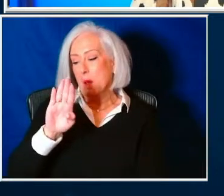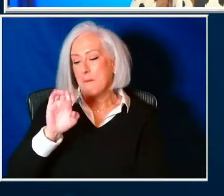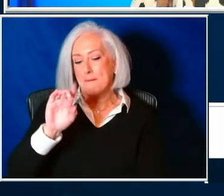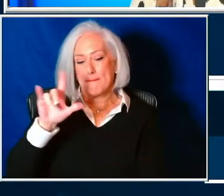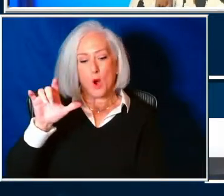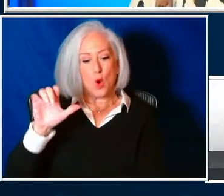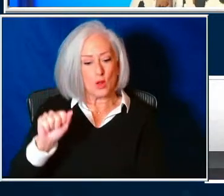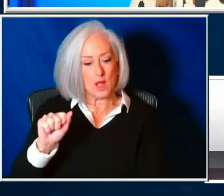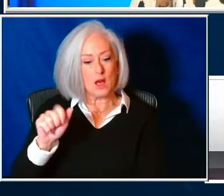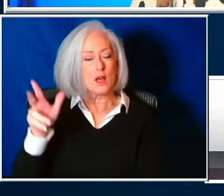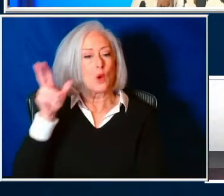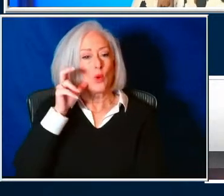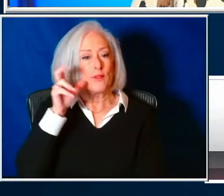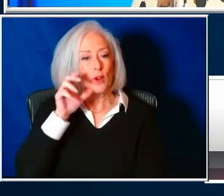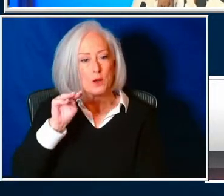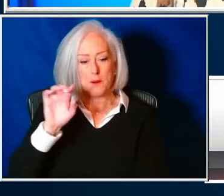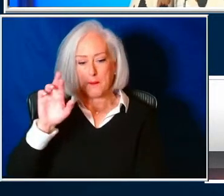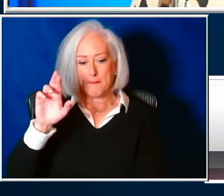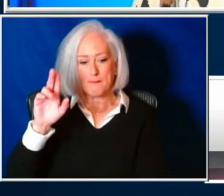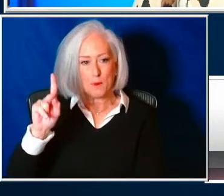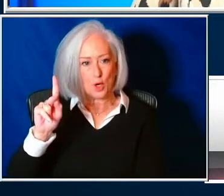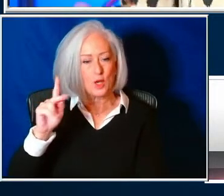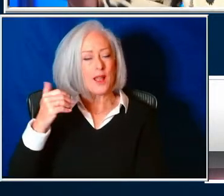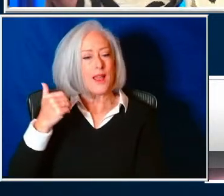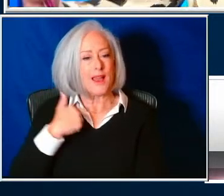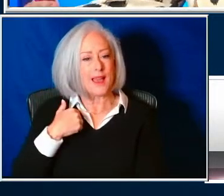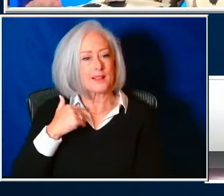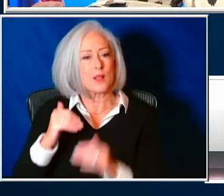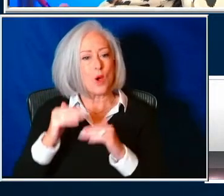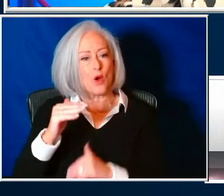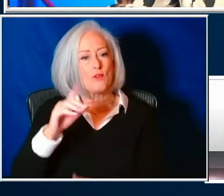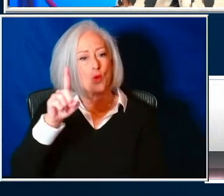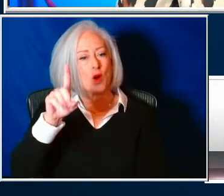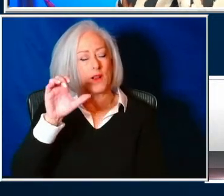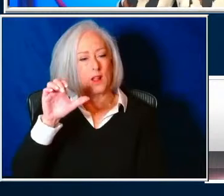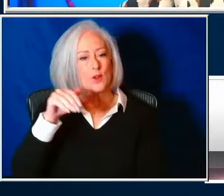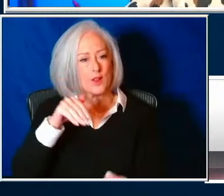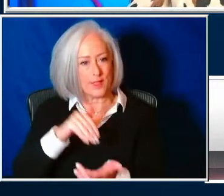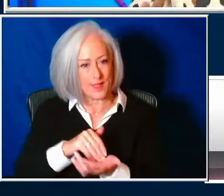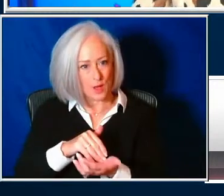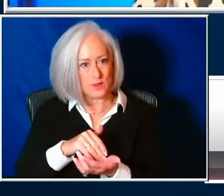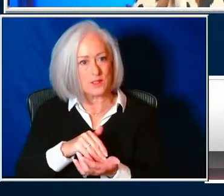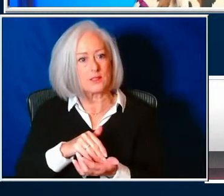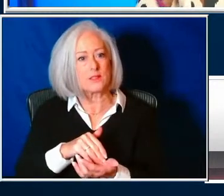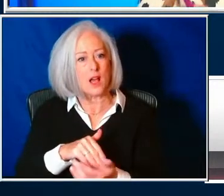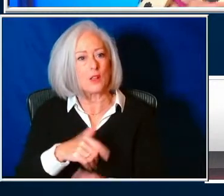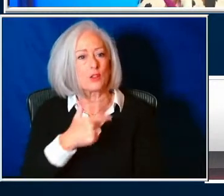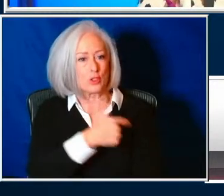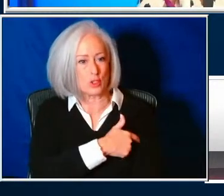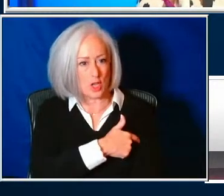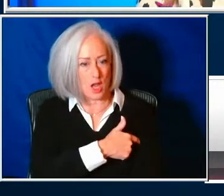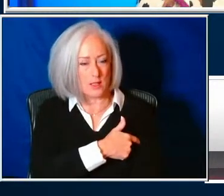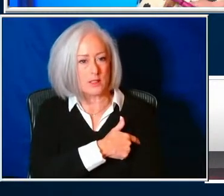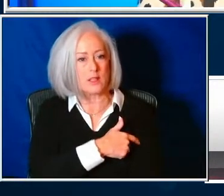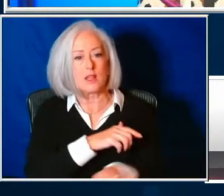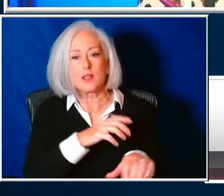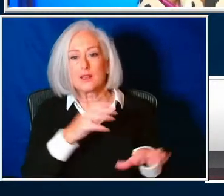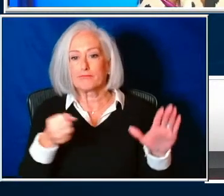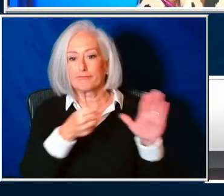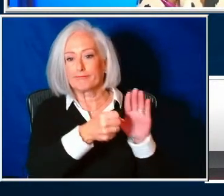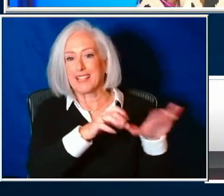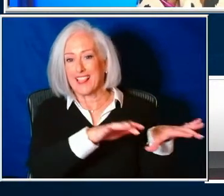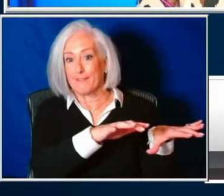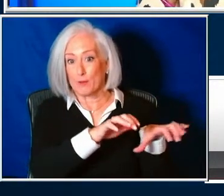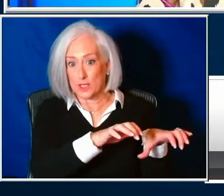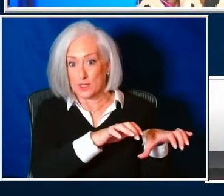of Ebola that they're going to donate. They're going to donate them for testing in Uganda's outbreak. How important and effective will that